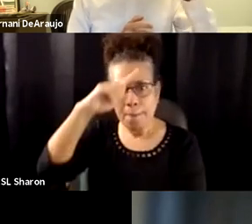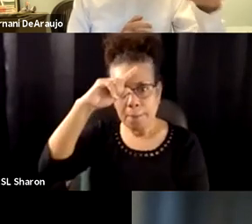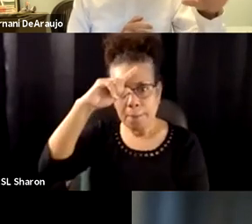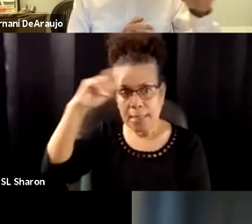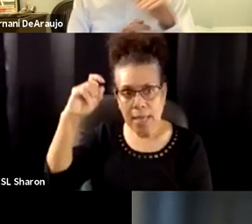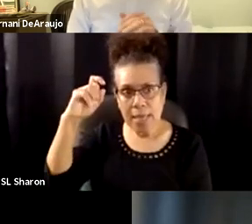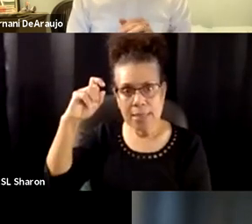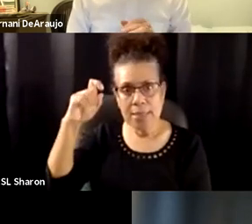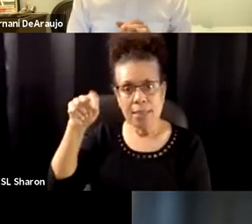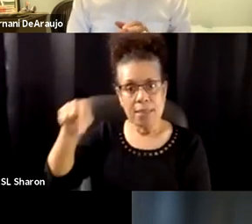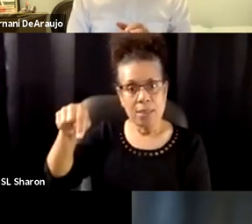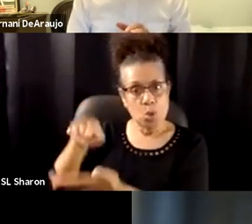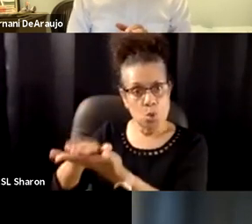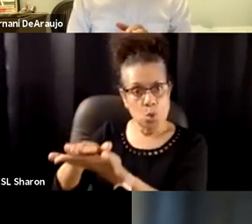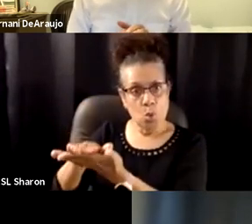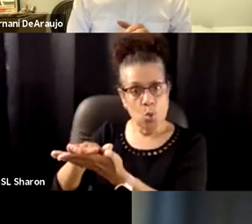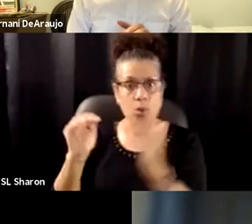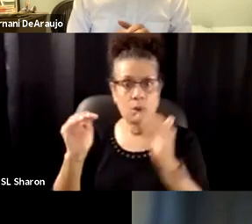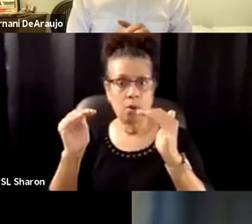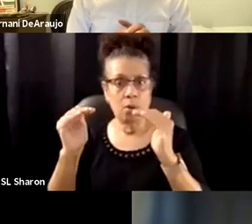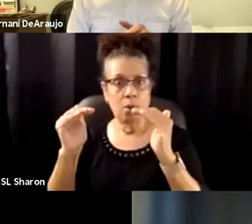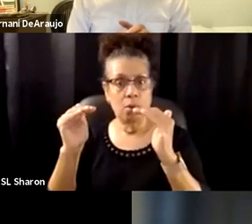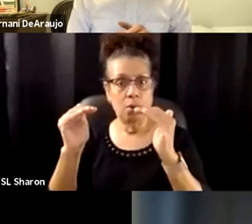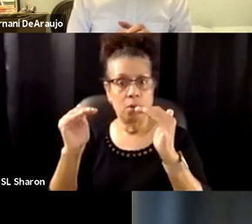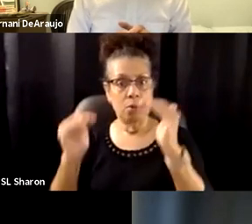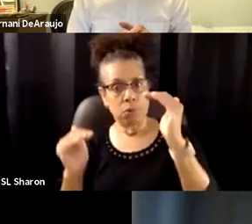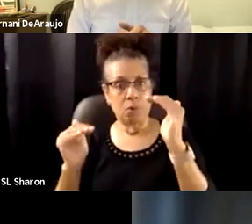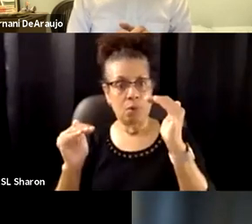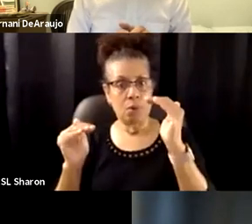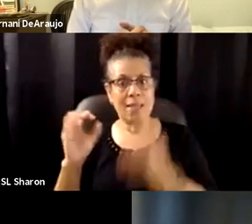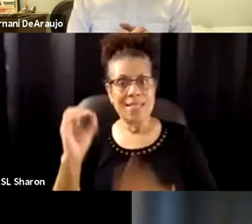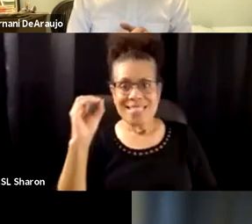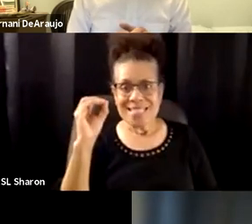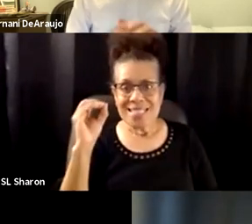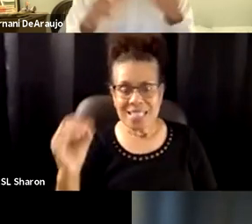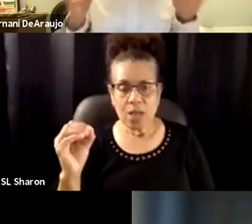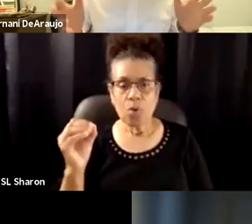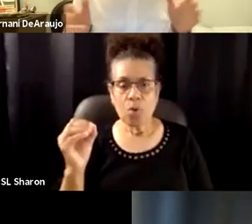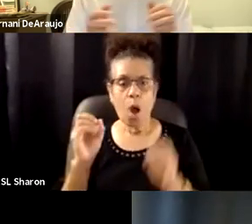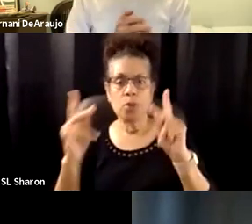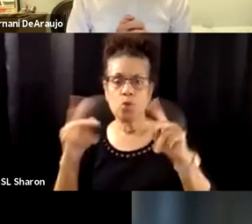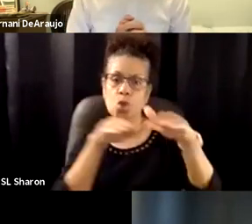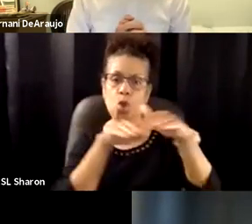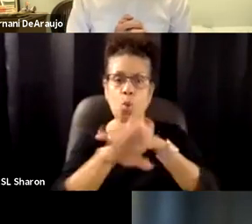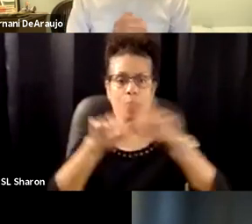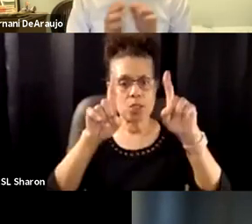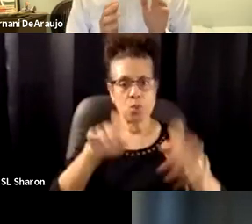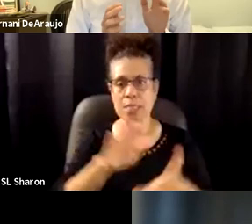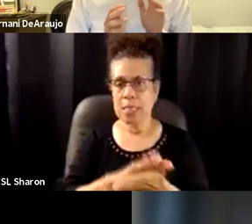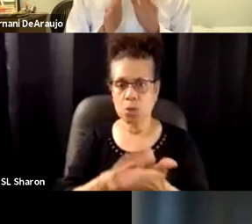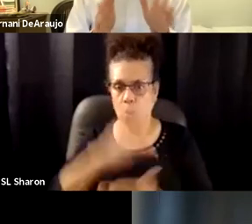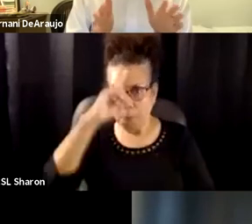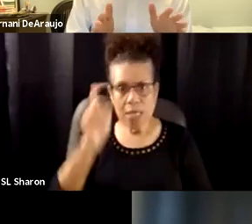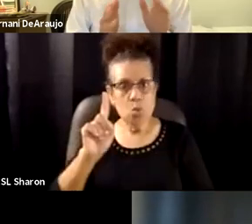points to the schools that they're going to have essentially or actually a zero percent chance of getting into any of the exam school programs